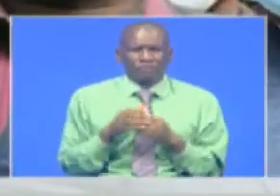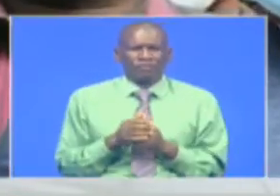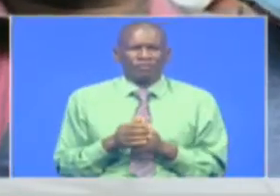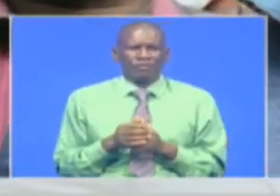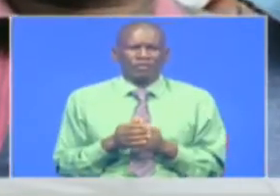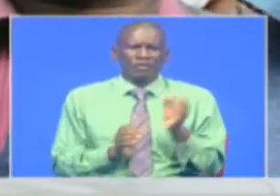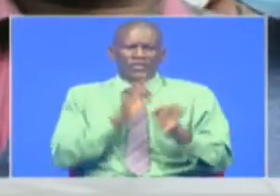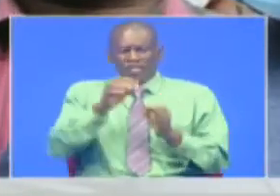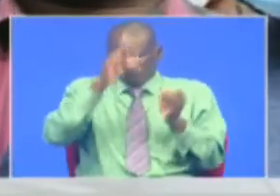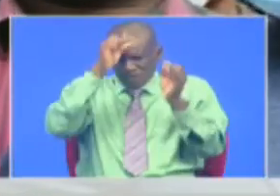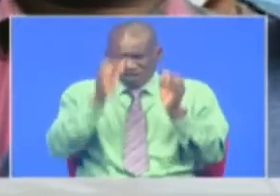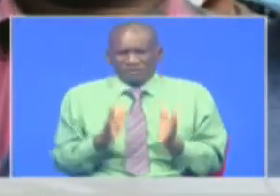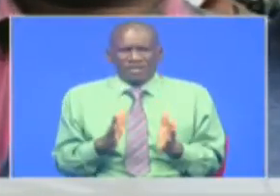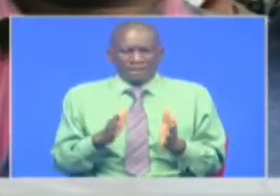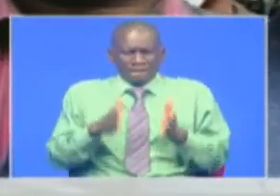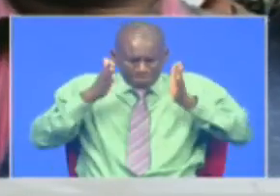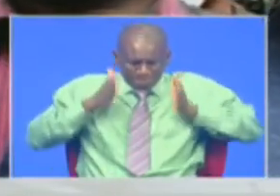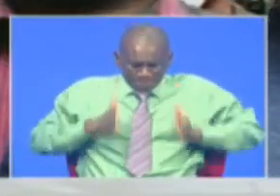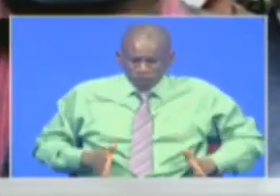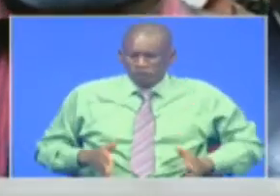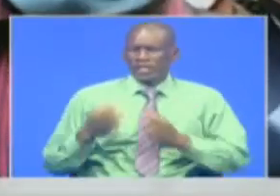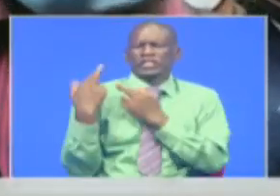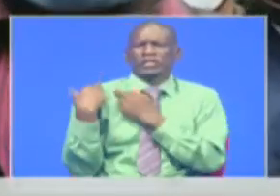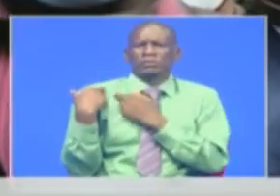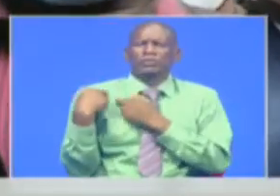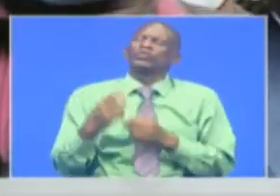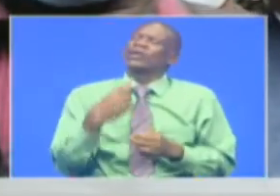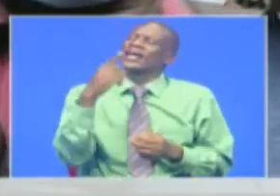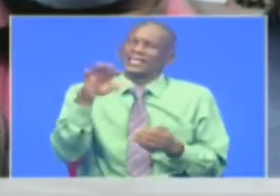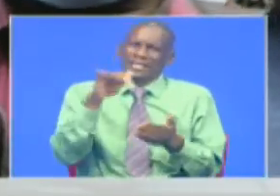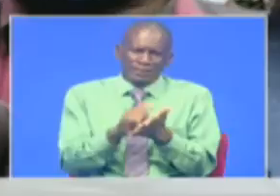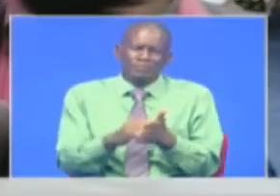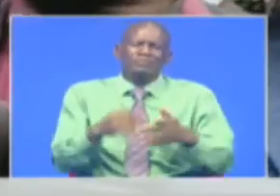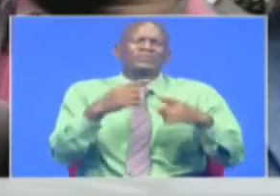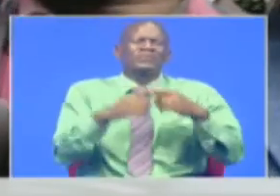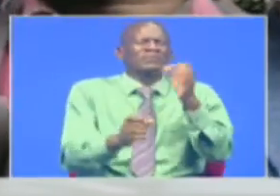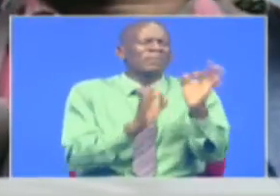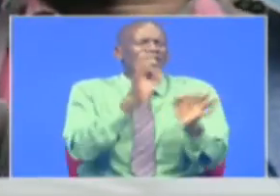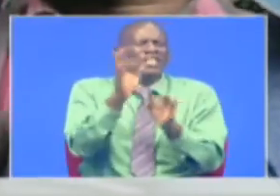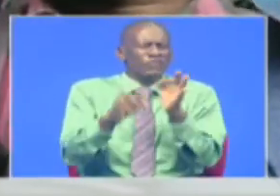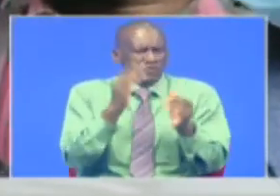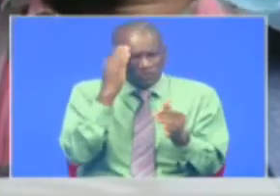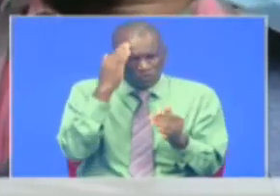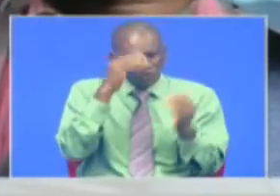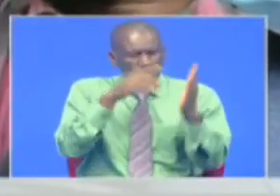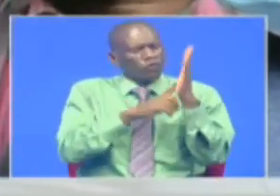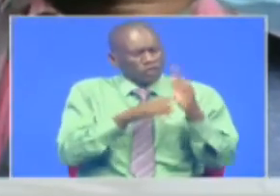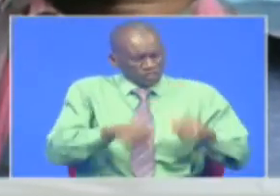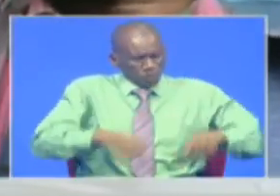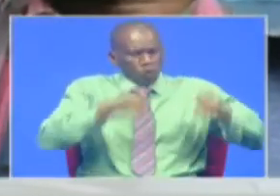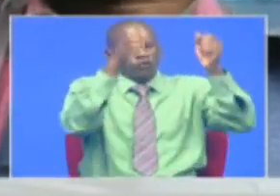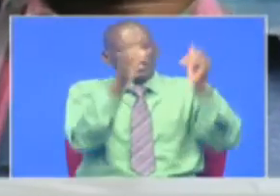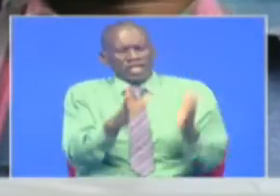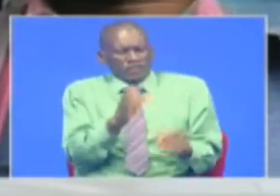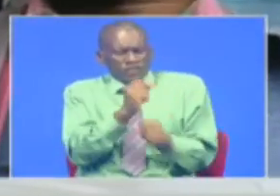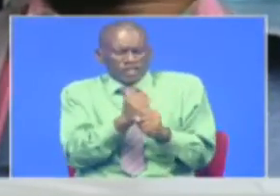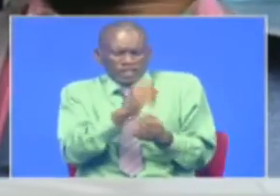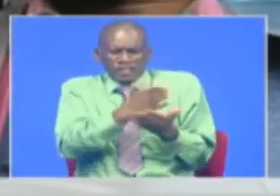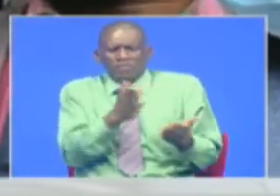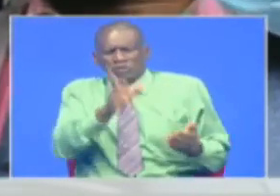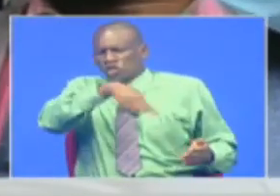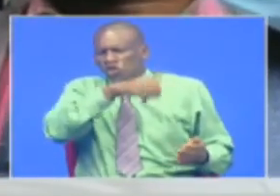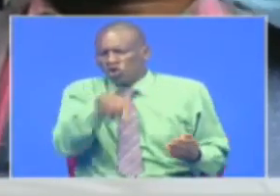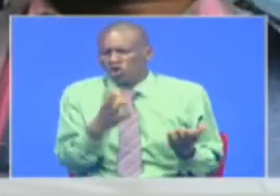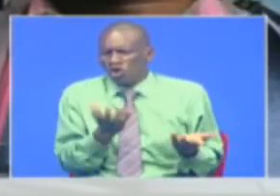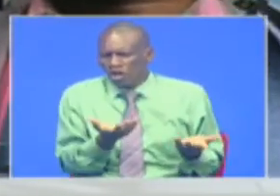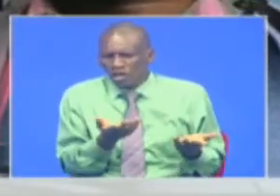a governor is personally liable, they should answer for it. But if, you know, like your officer is responsible for something,